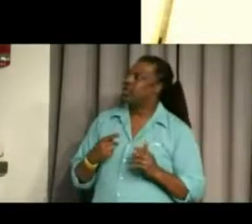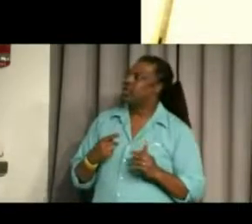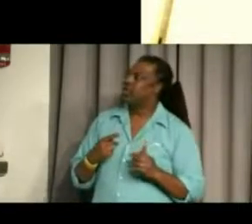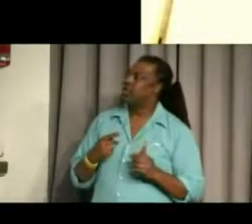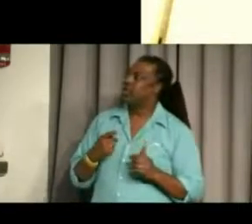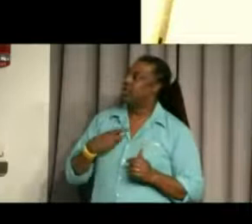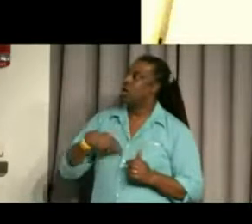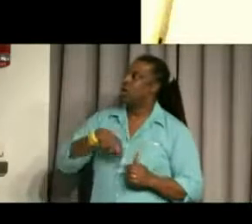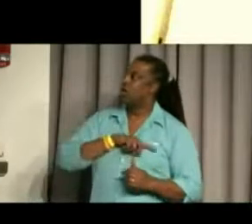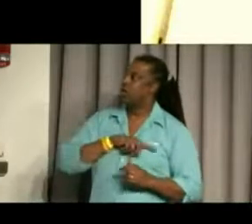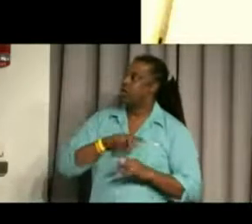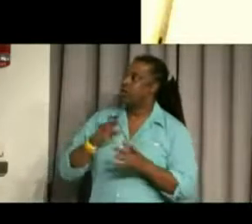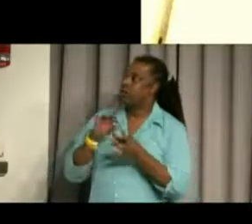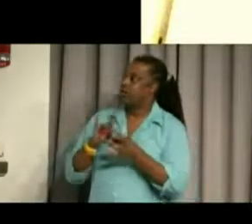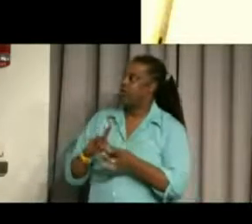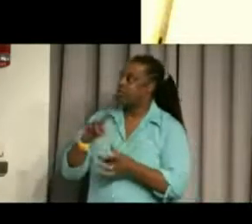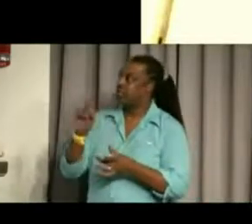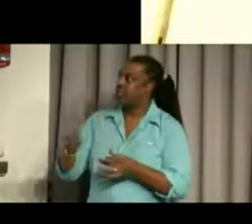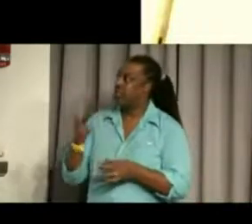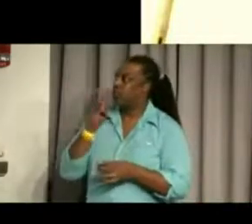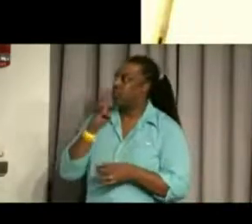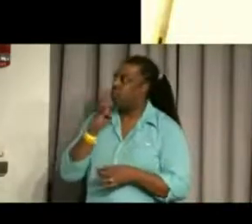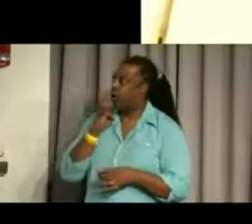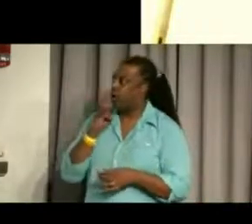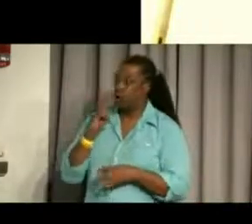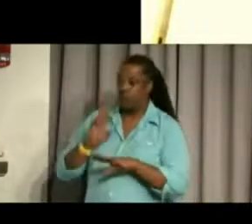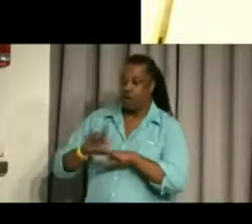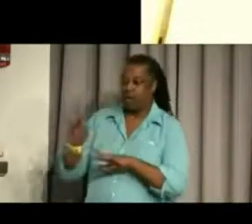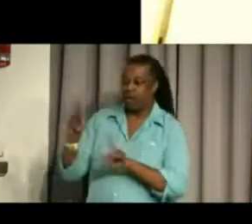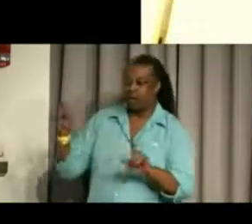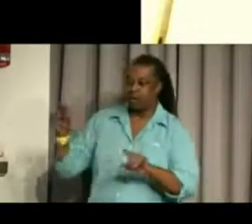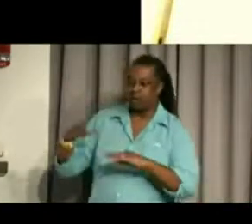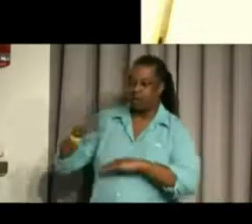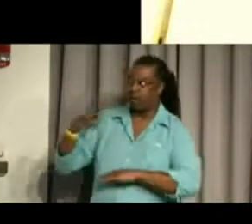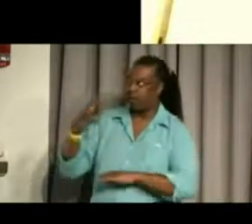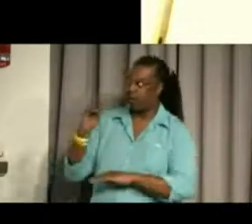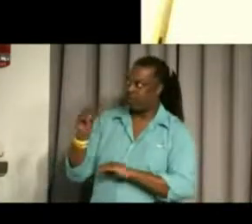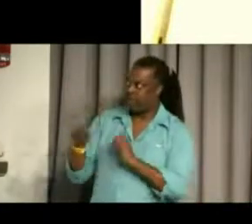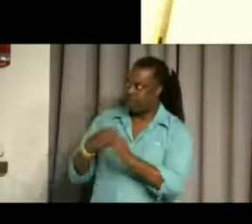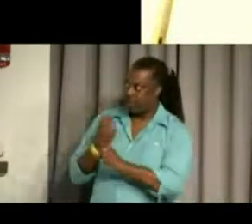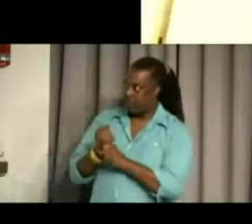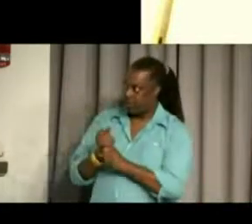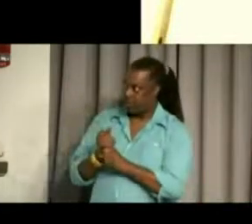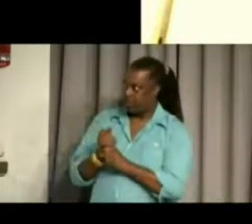and sewer system, which we were on for over 50 years. And